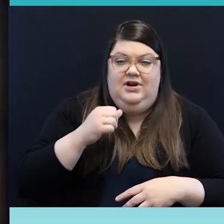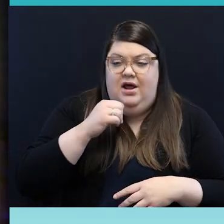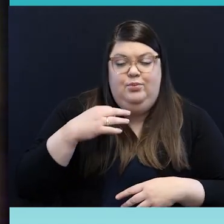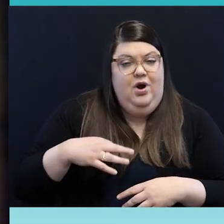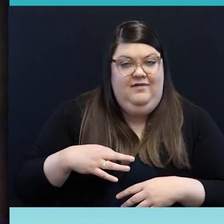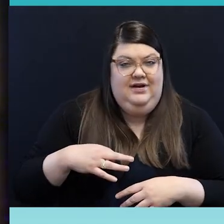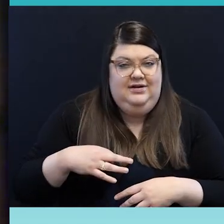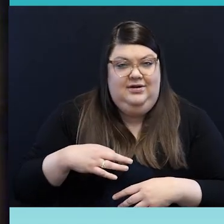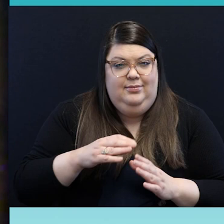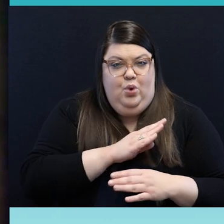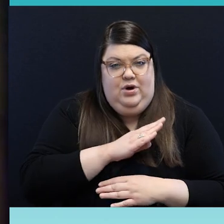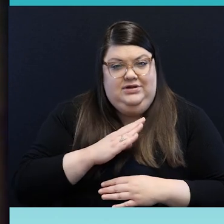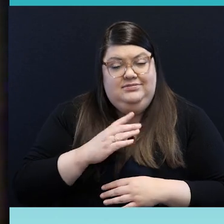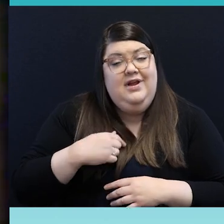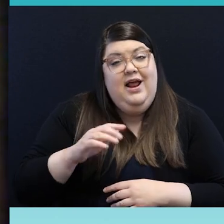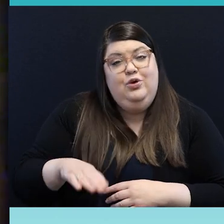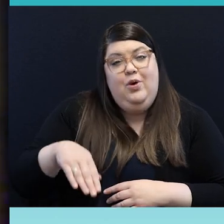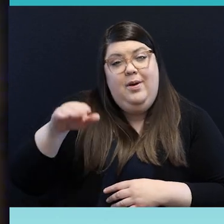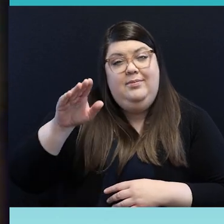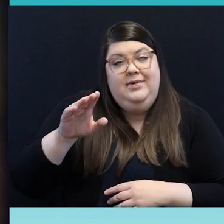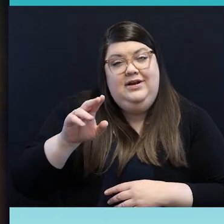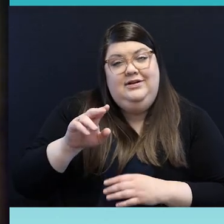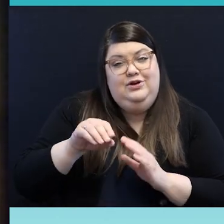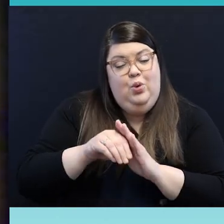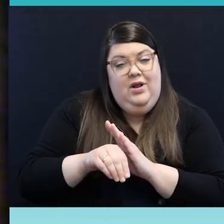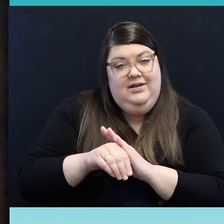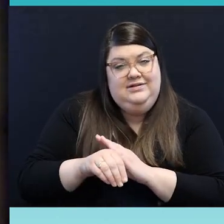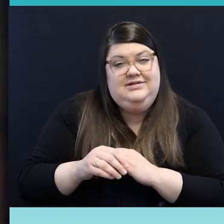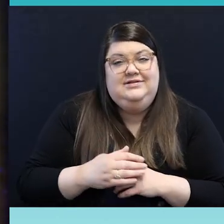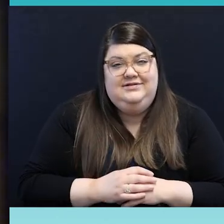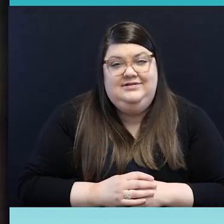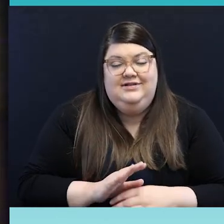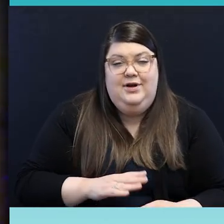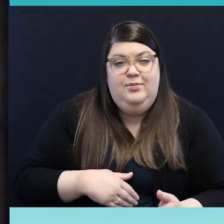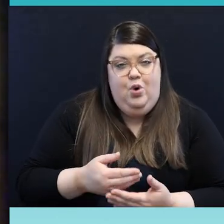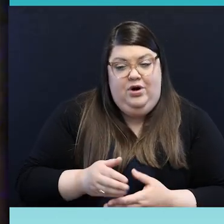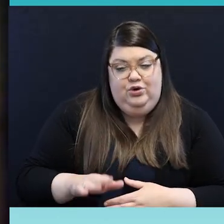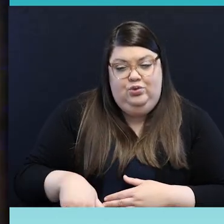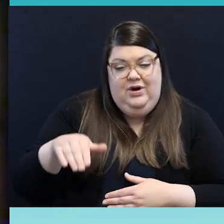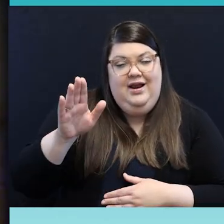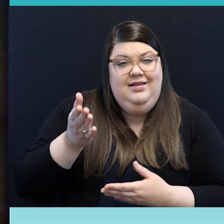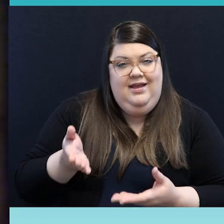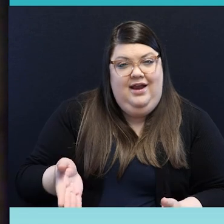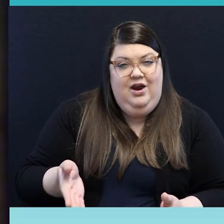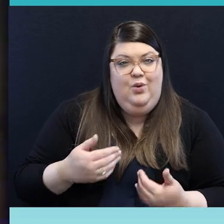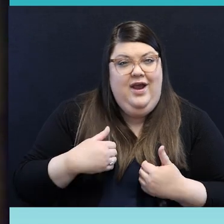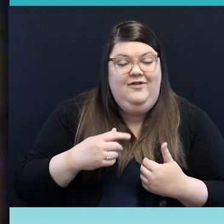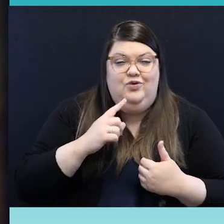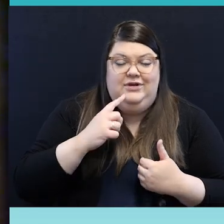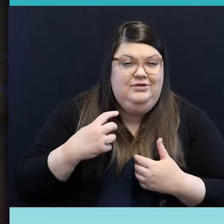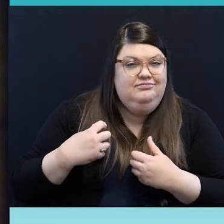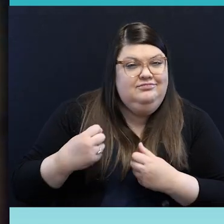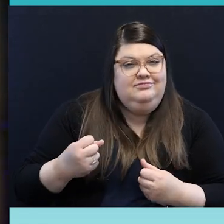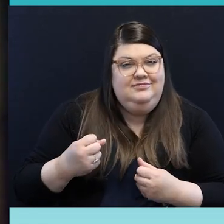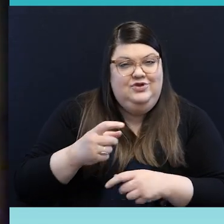and I grew up in New Orleans. I was born and raised there, where we have rich traditions